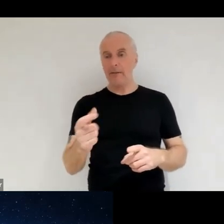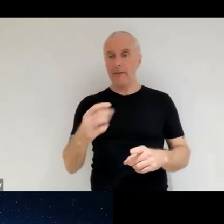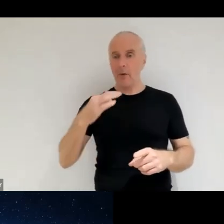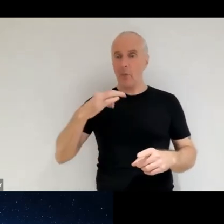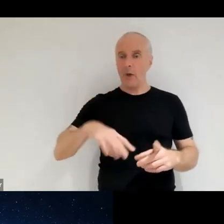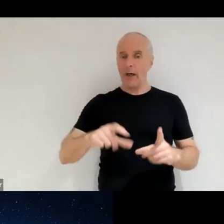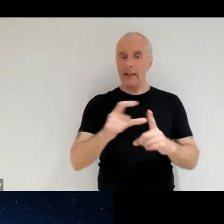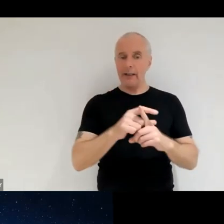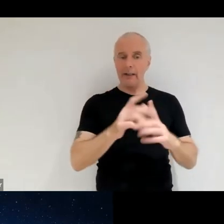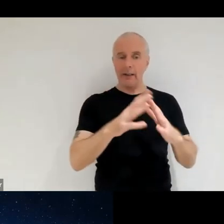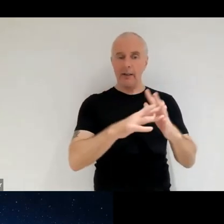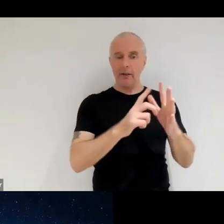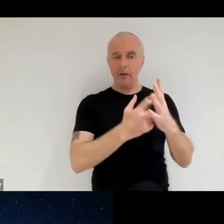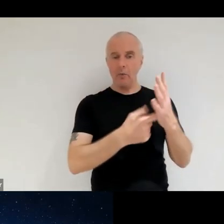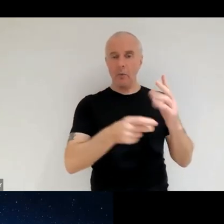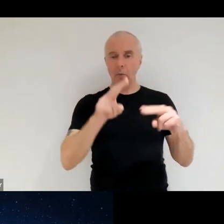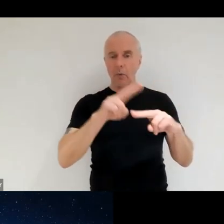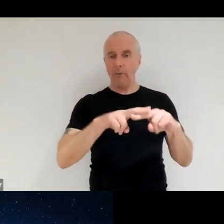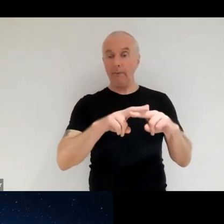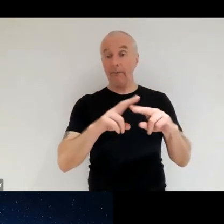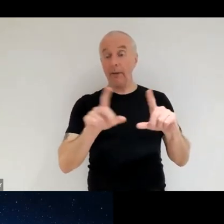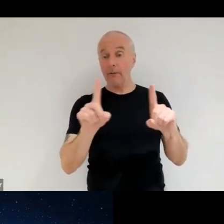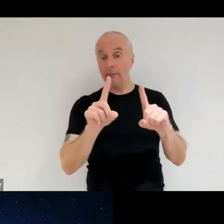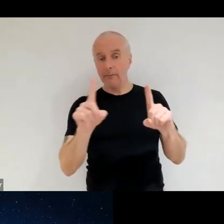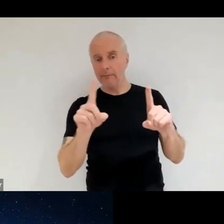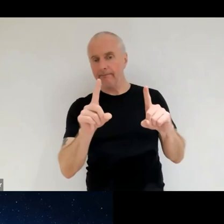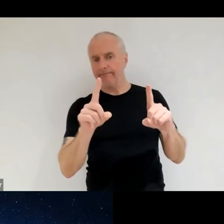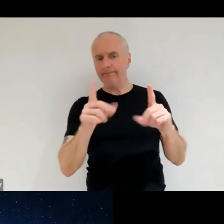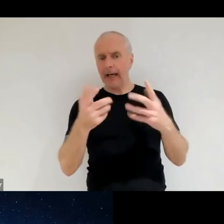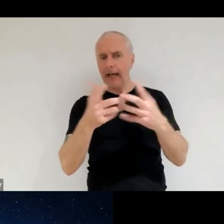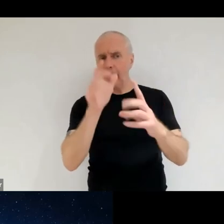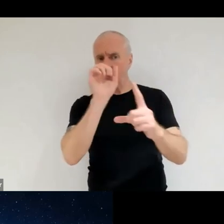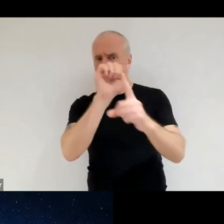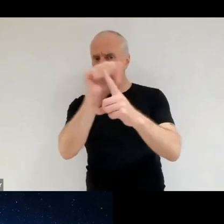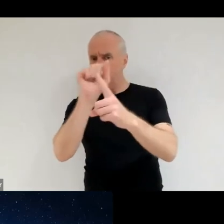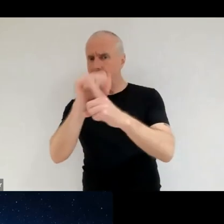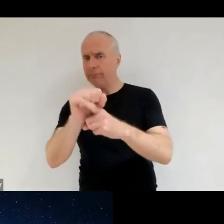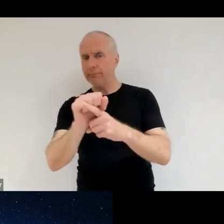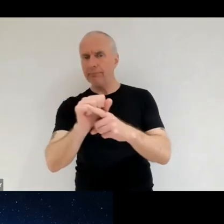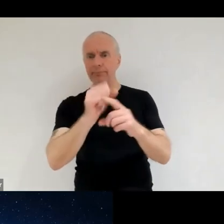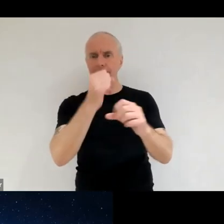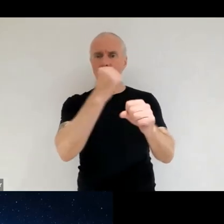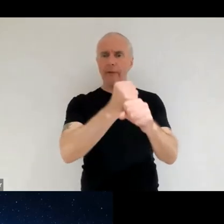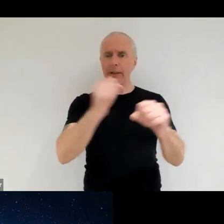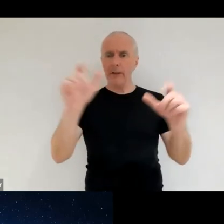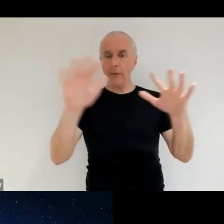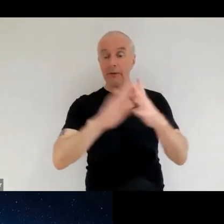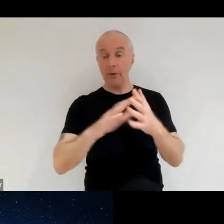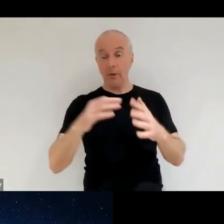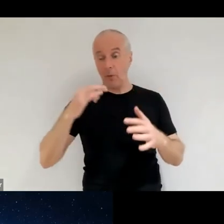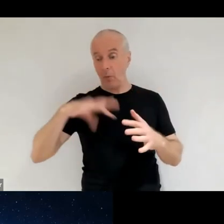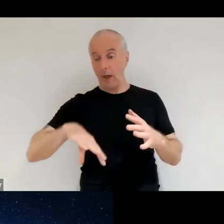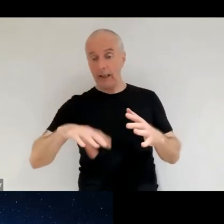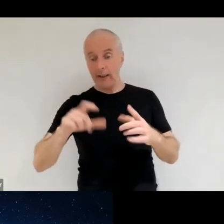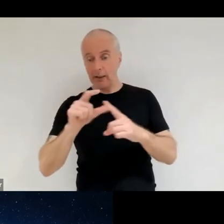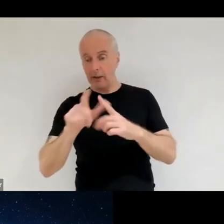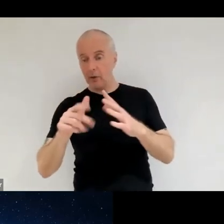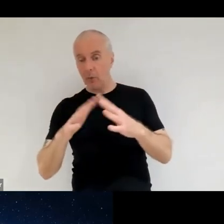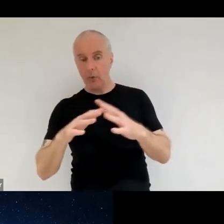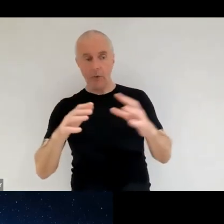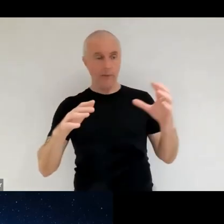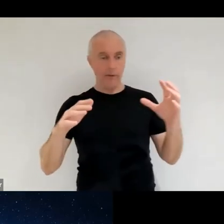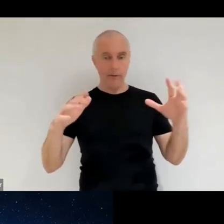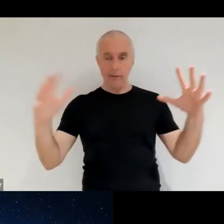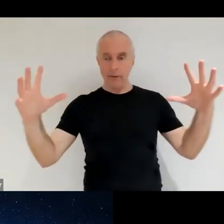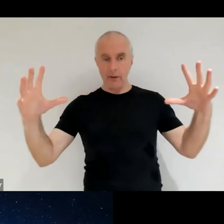limits of these gravitational waves. John's asked, can the gravitational waves from the merger of two white dwarfs be detected? And if